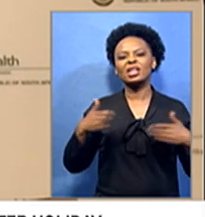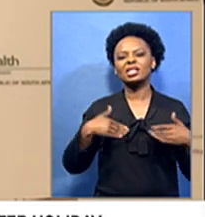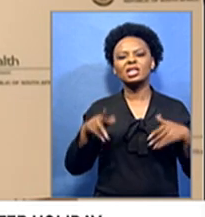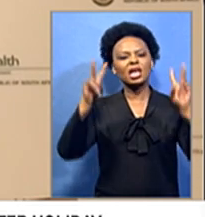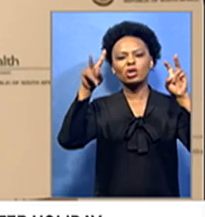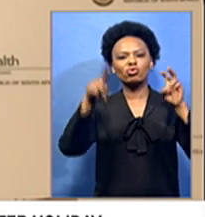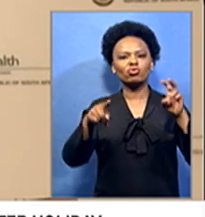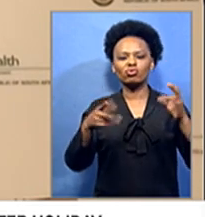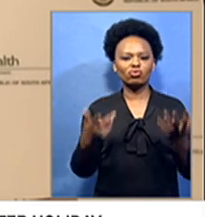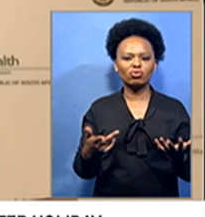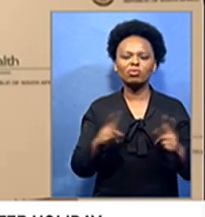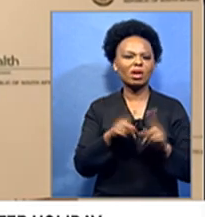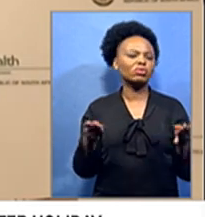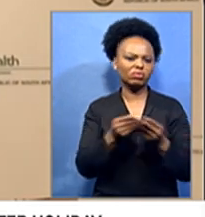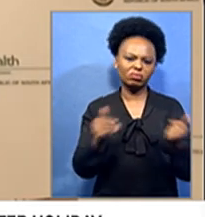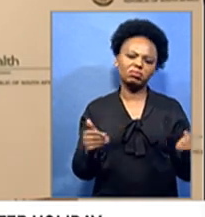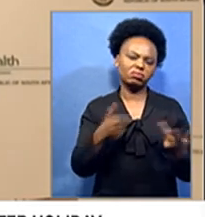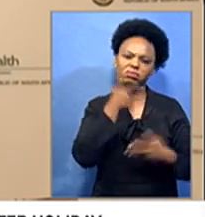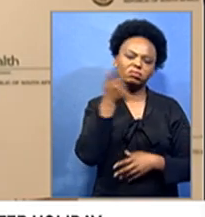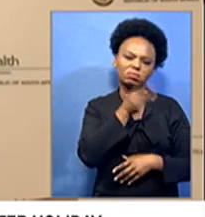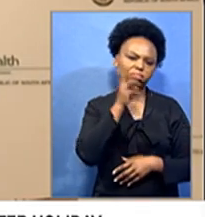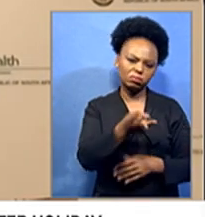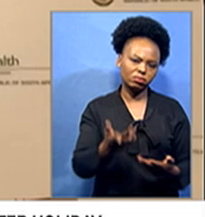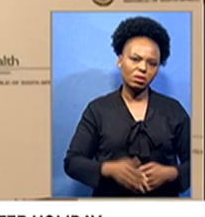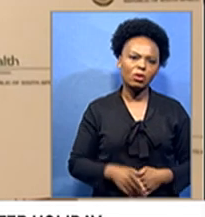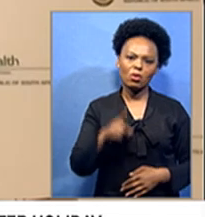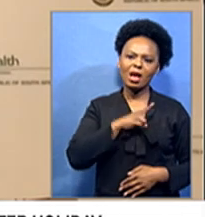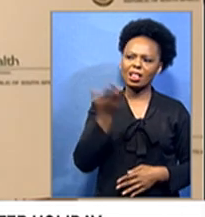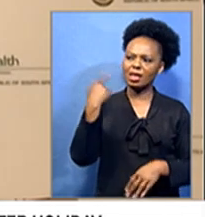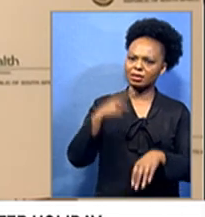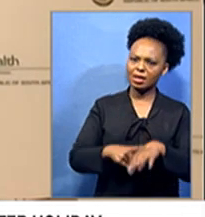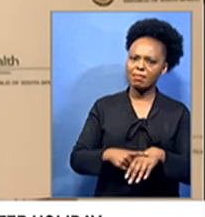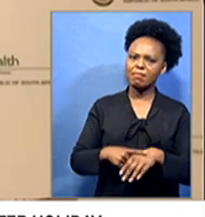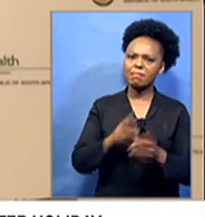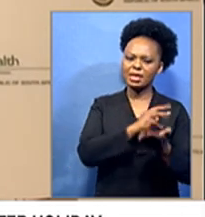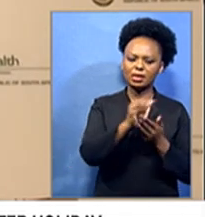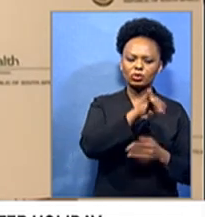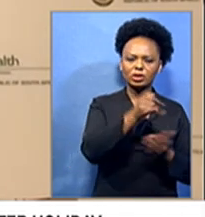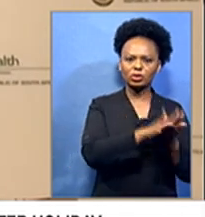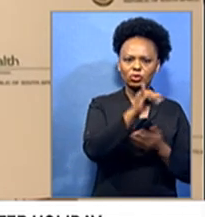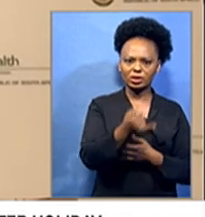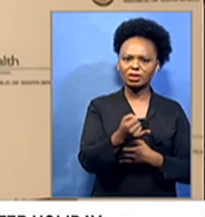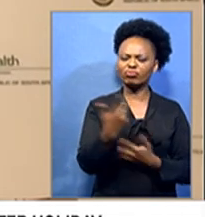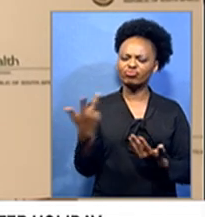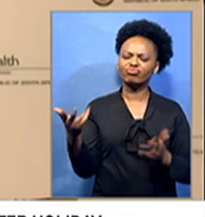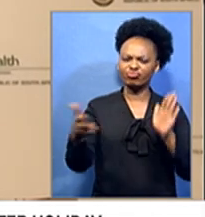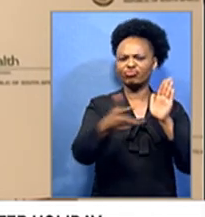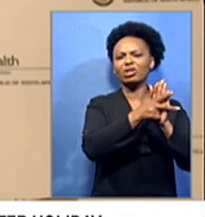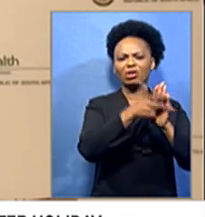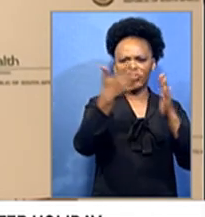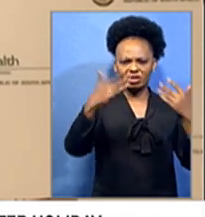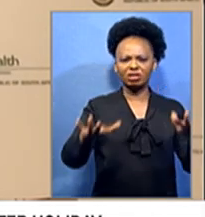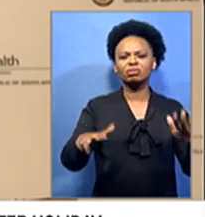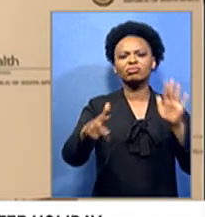in place. In fact, the last meeting message I got was that Johnson & Johnson has actually been given its registration. Whether they've received